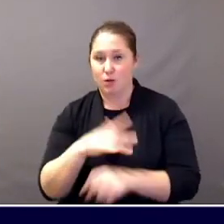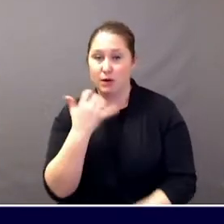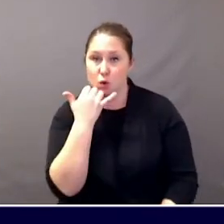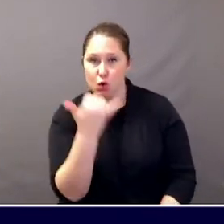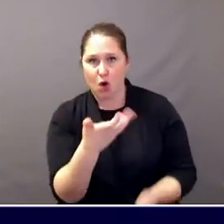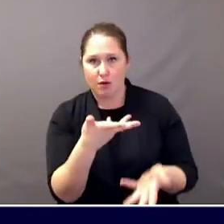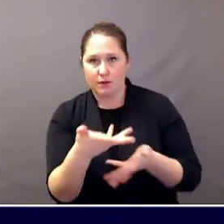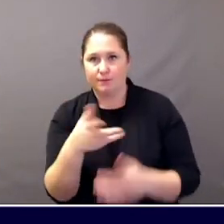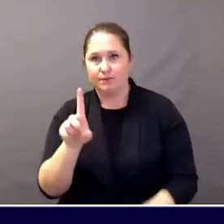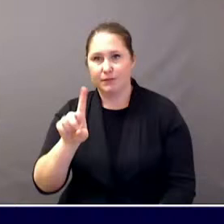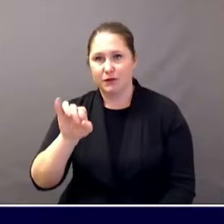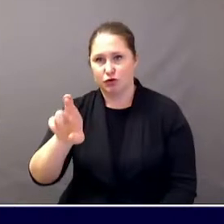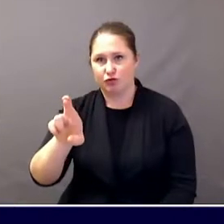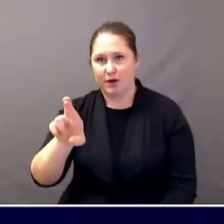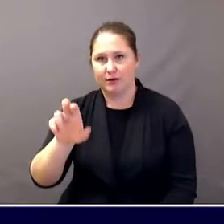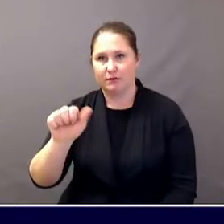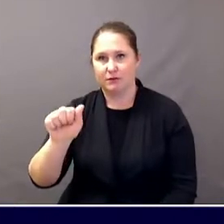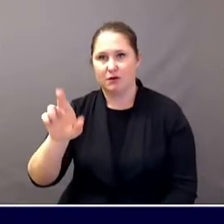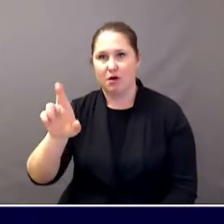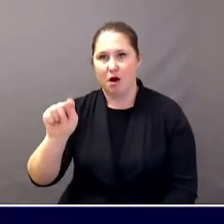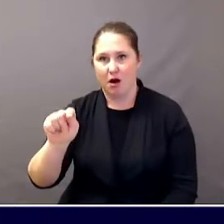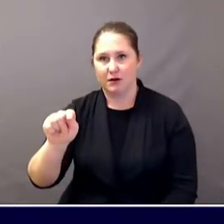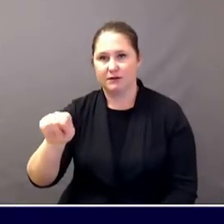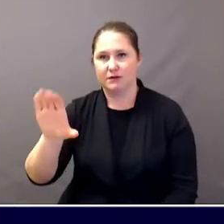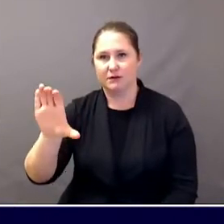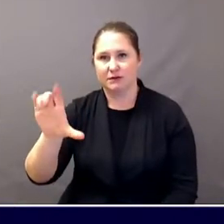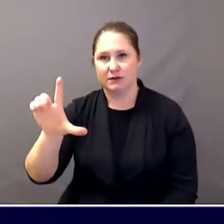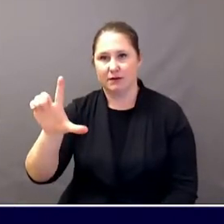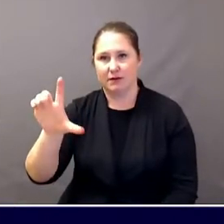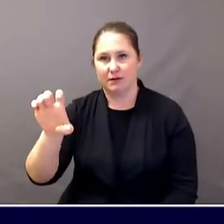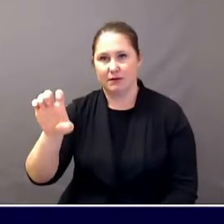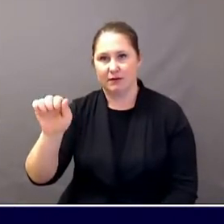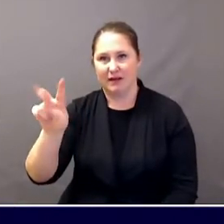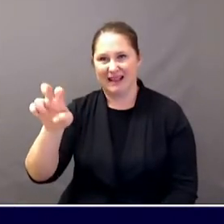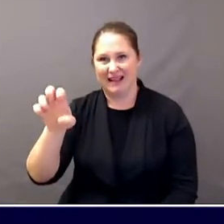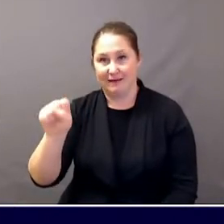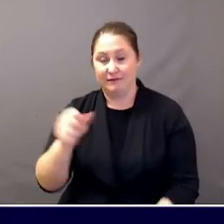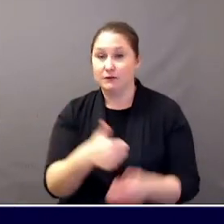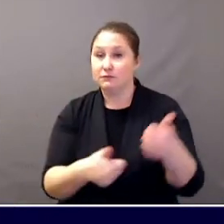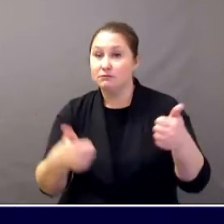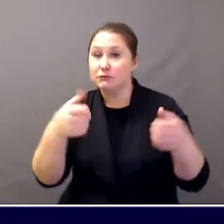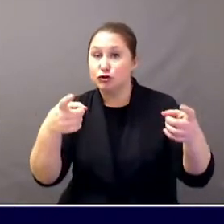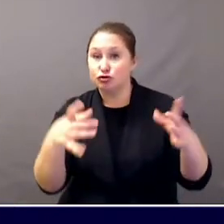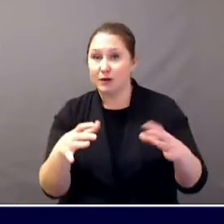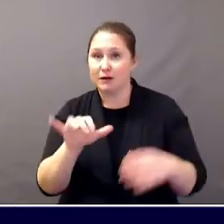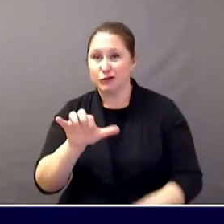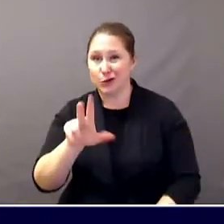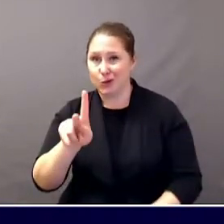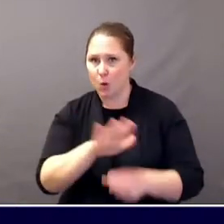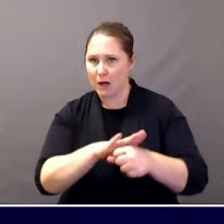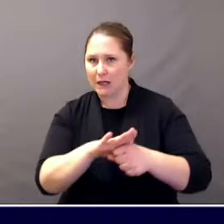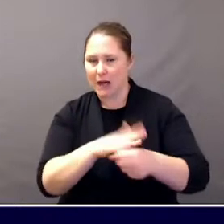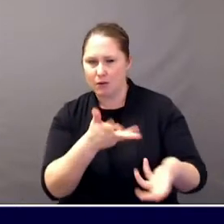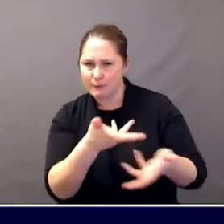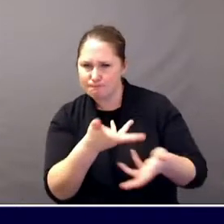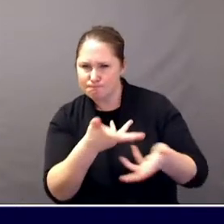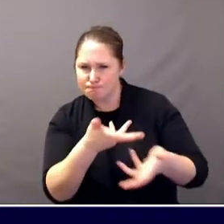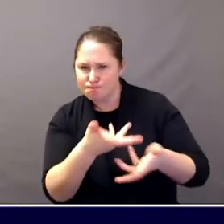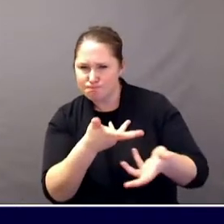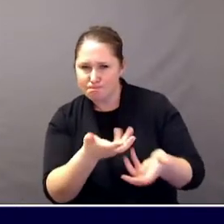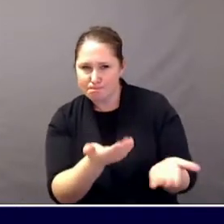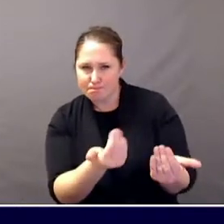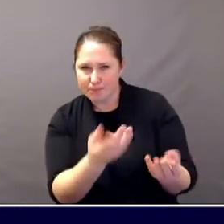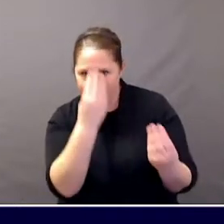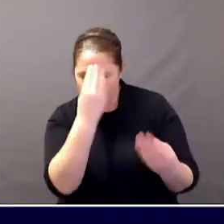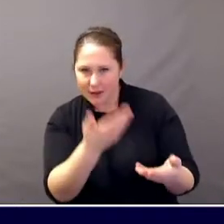was Director Art Cleaves, the head of York County's Emergency Management Agency, to start getting him in the loop, as well as other officials in and around